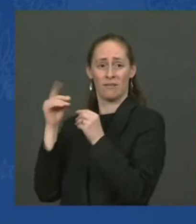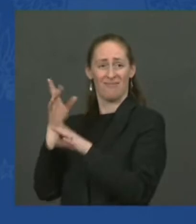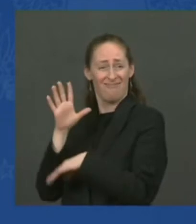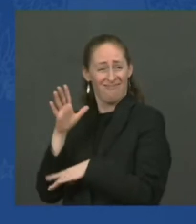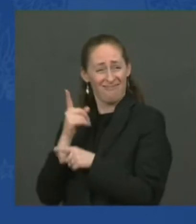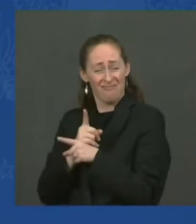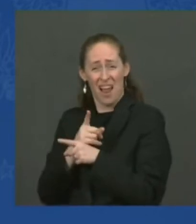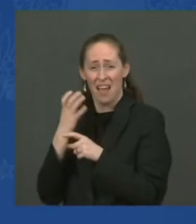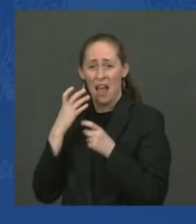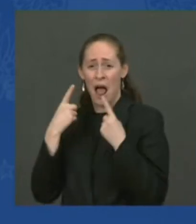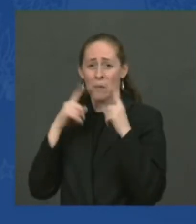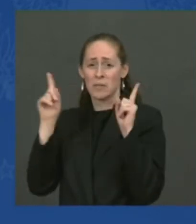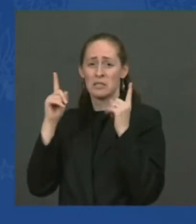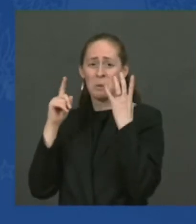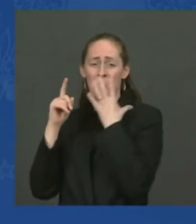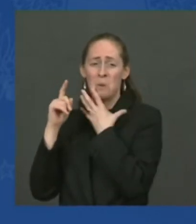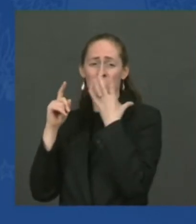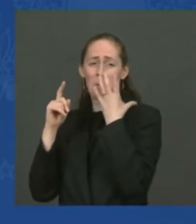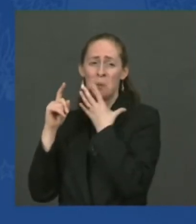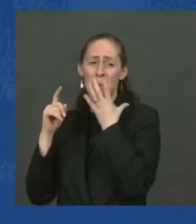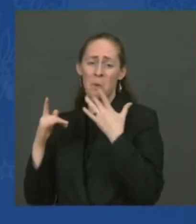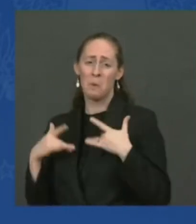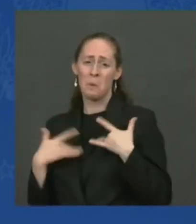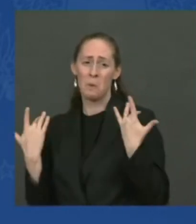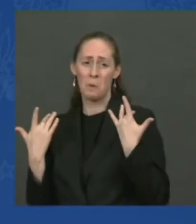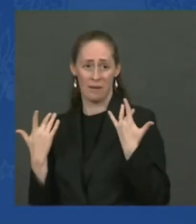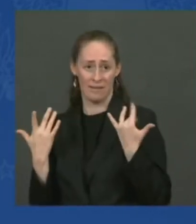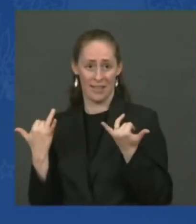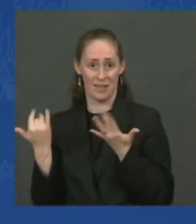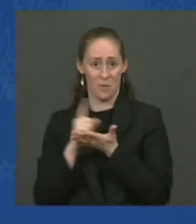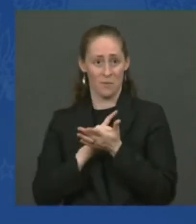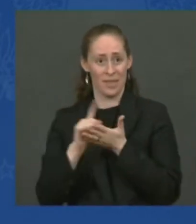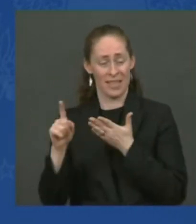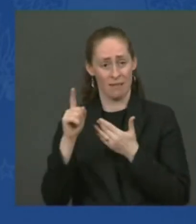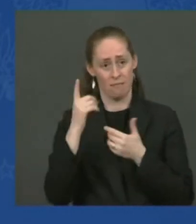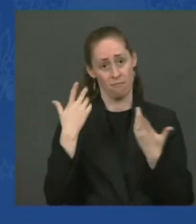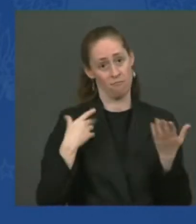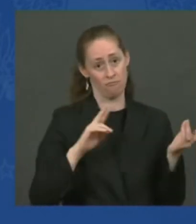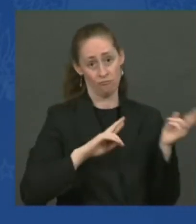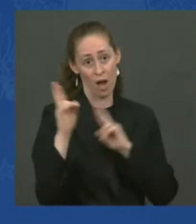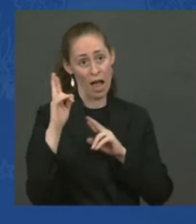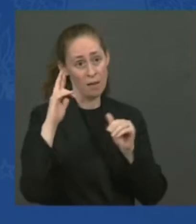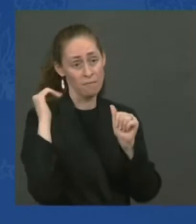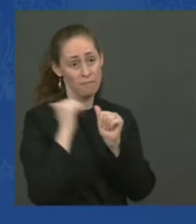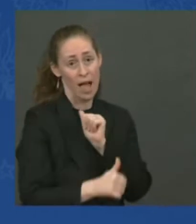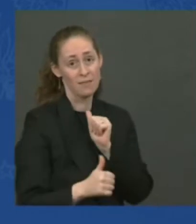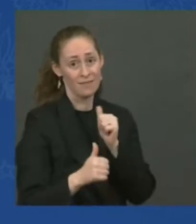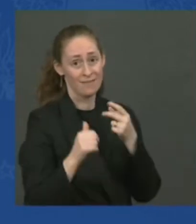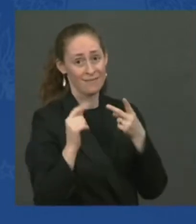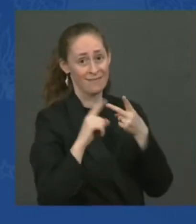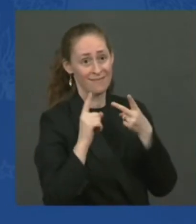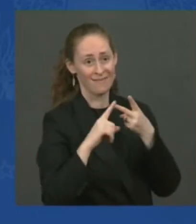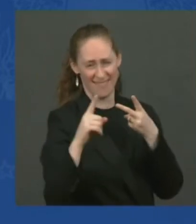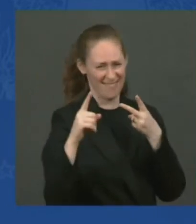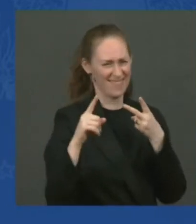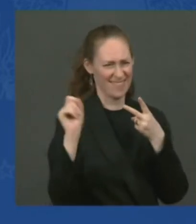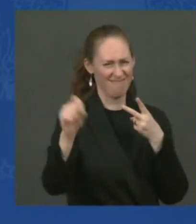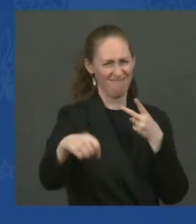And so happy that hopefully this week we will be passing Build Back Better to give